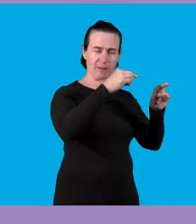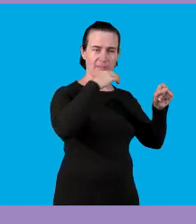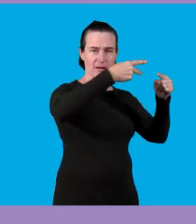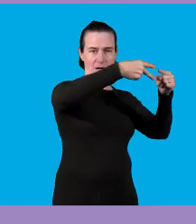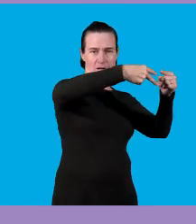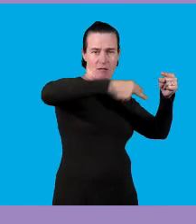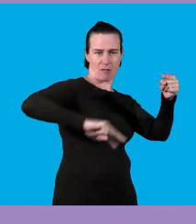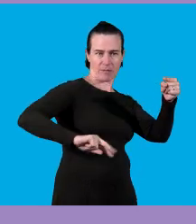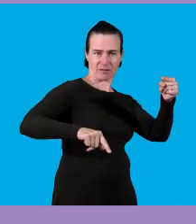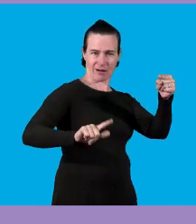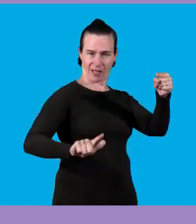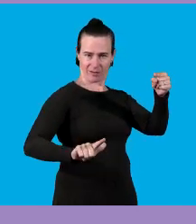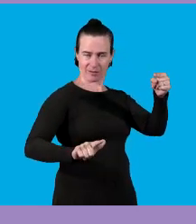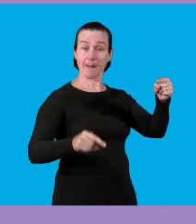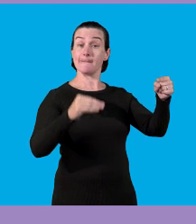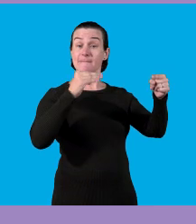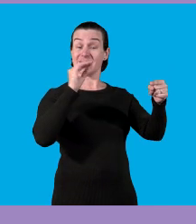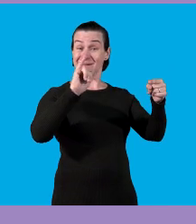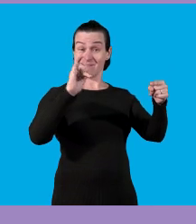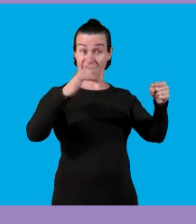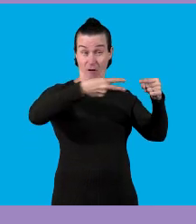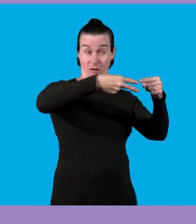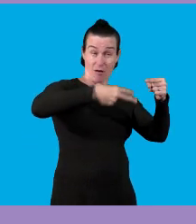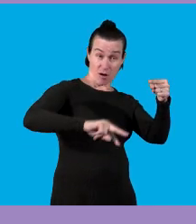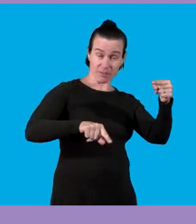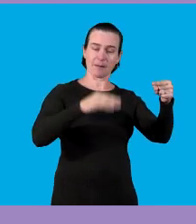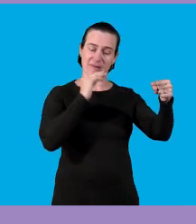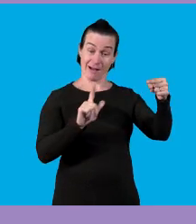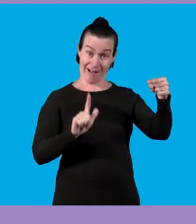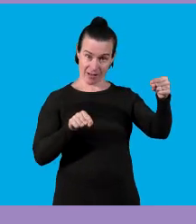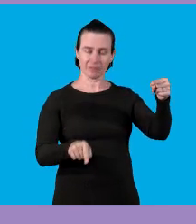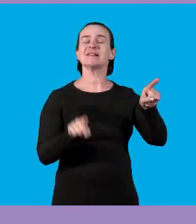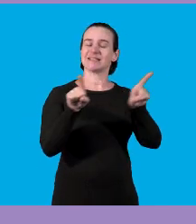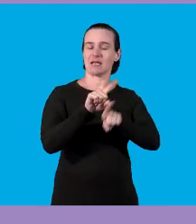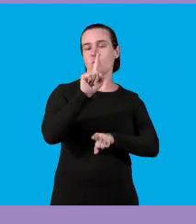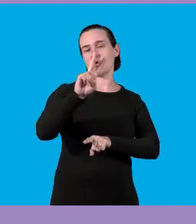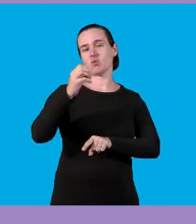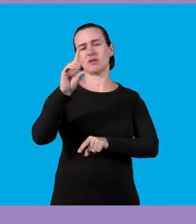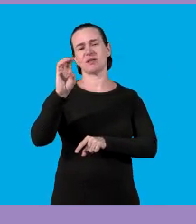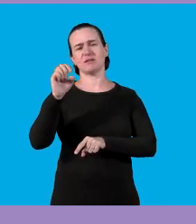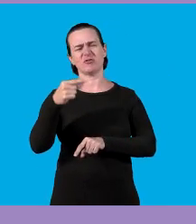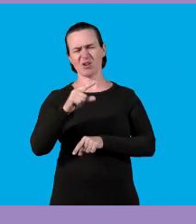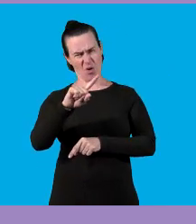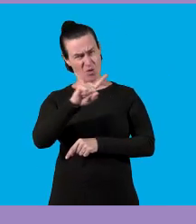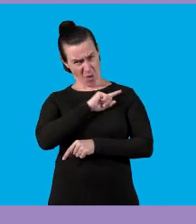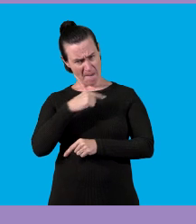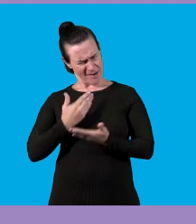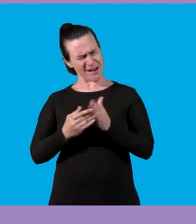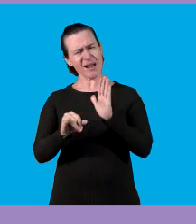is opposite angle J. Therefore, angle L equals to 120 degrees. And the reason would